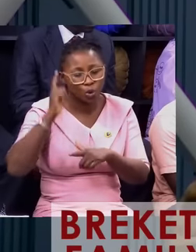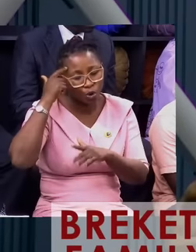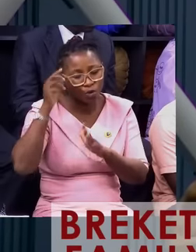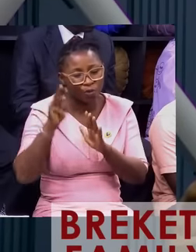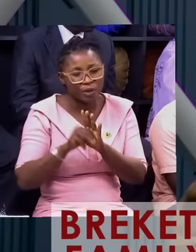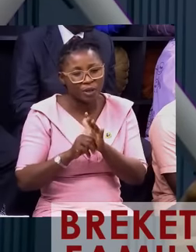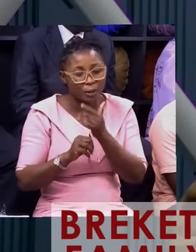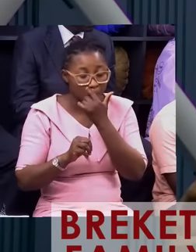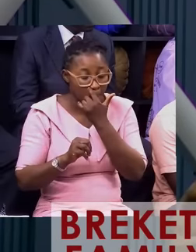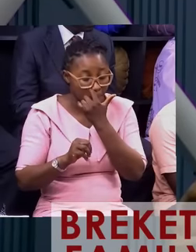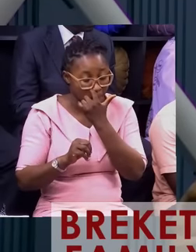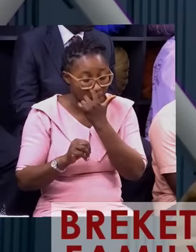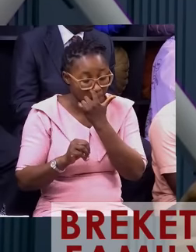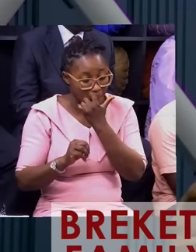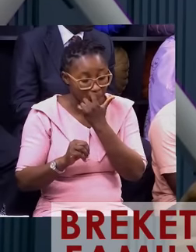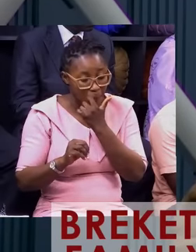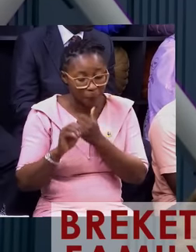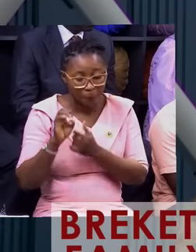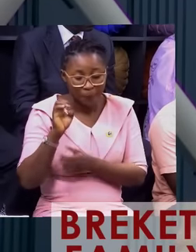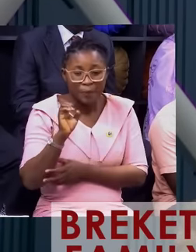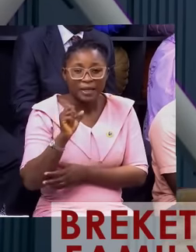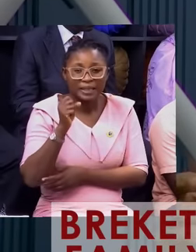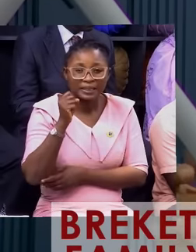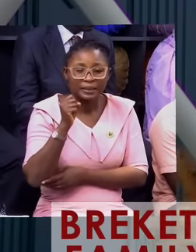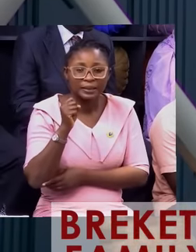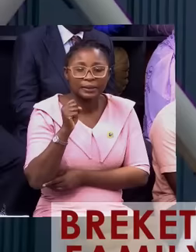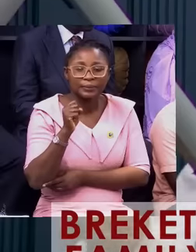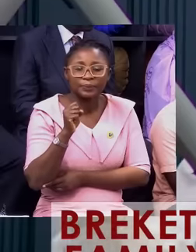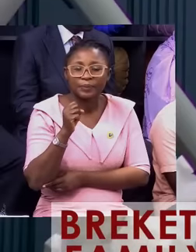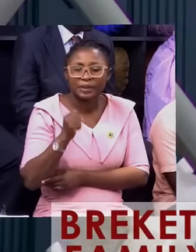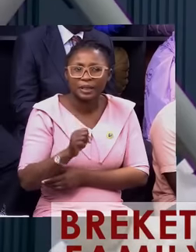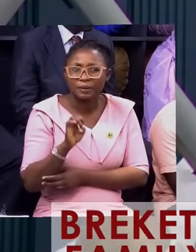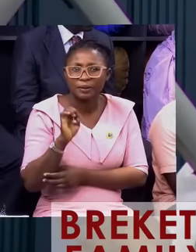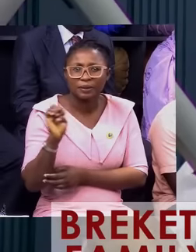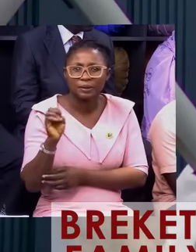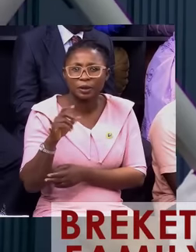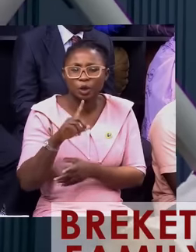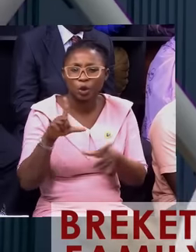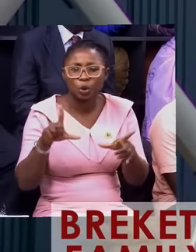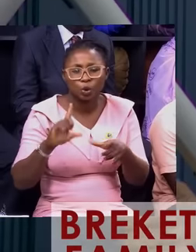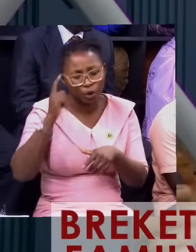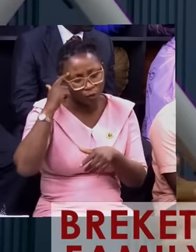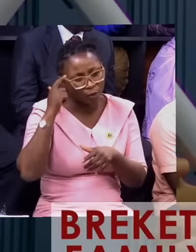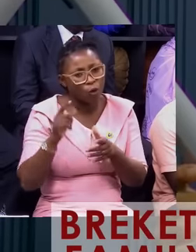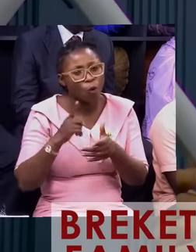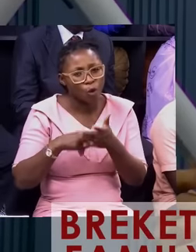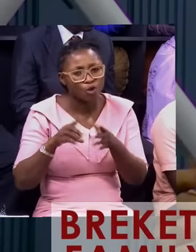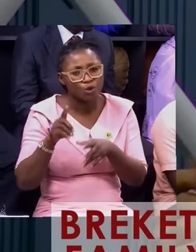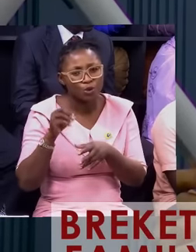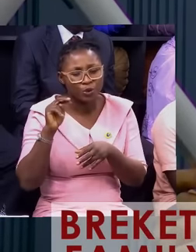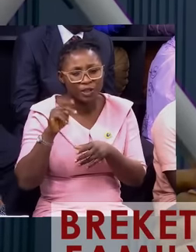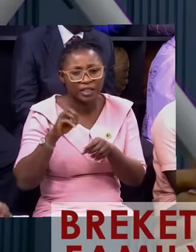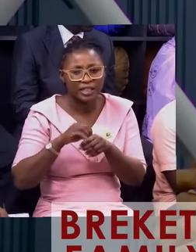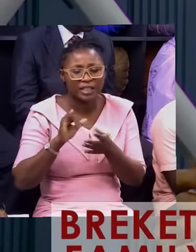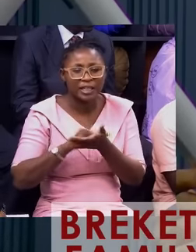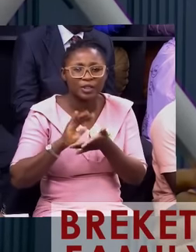government it's Southeast local government what be the thing need for that